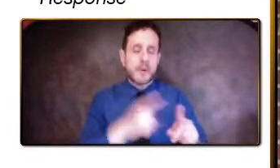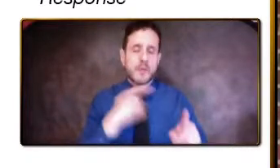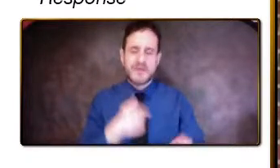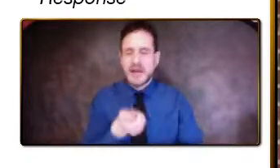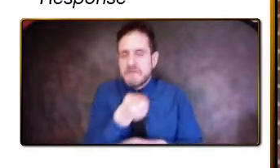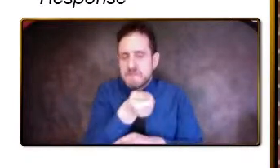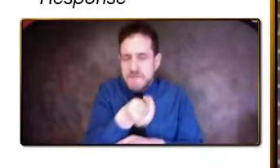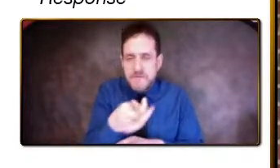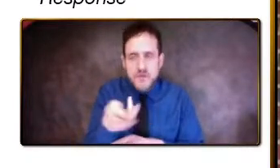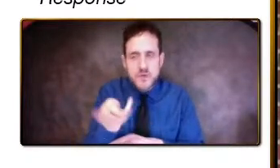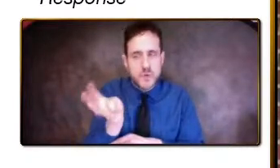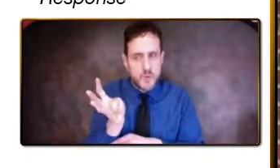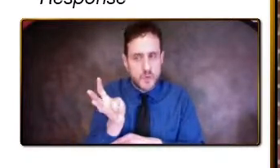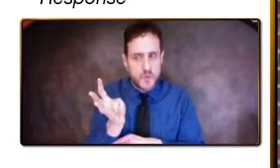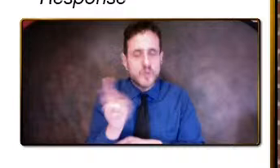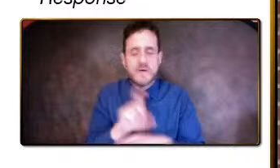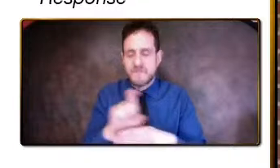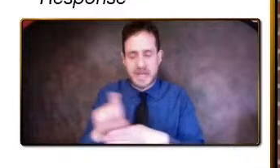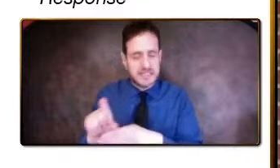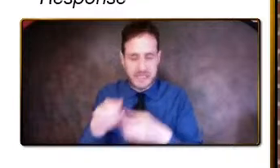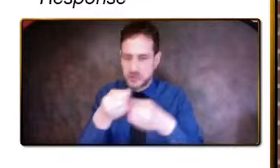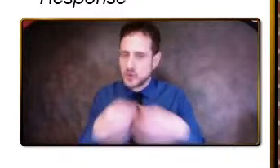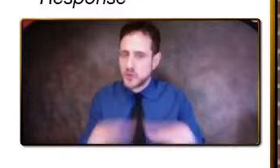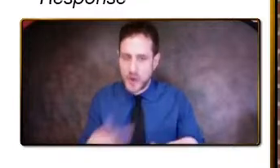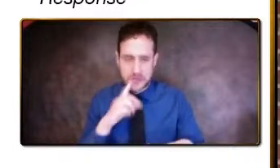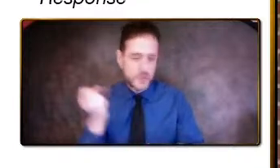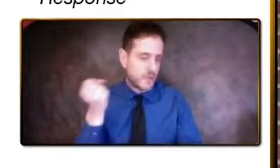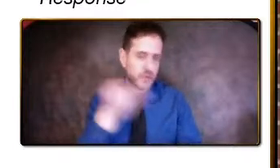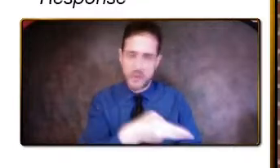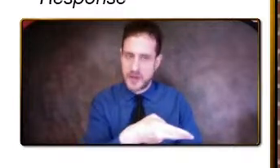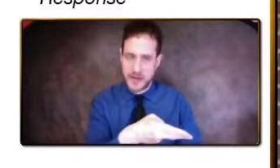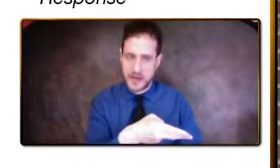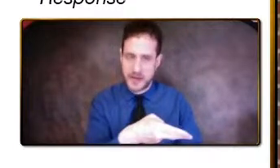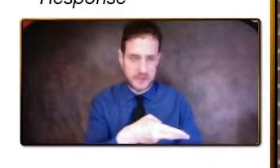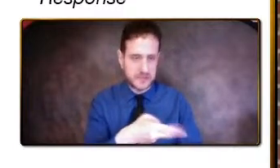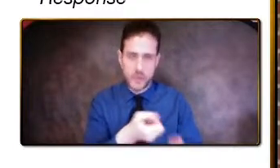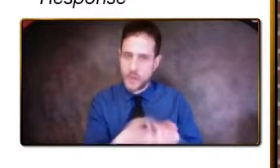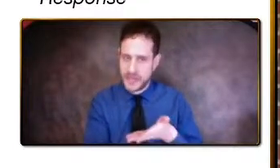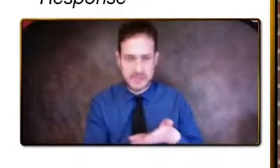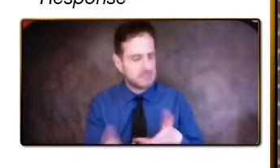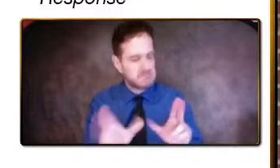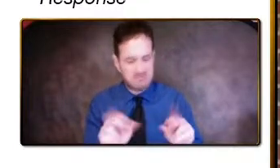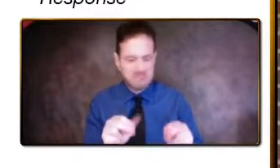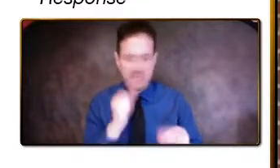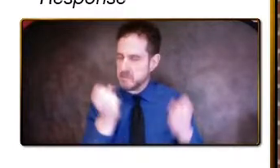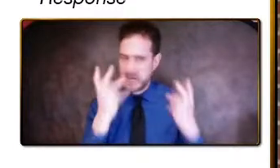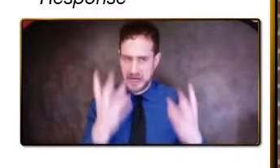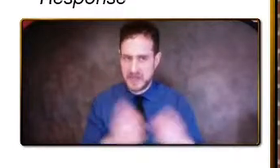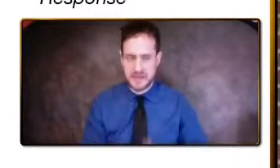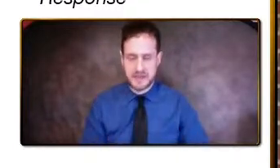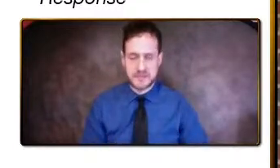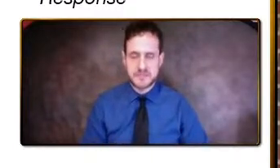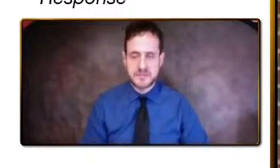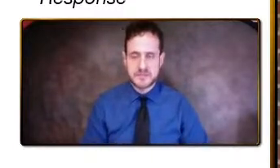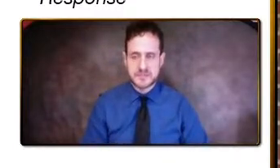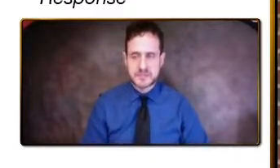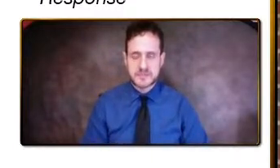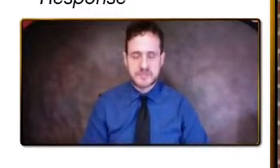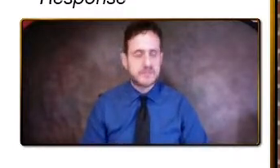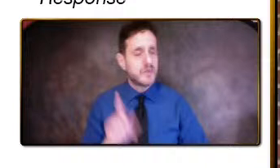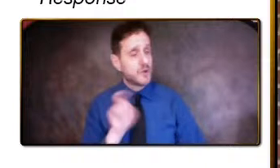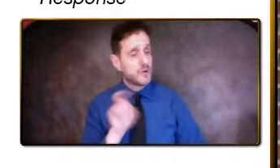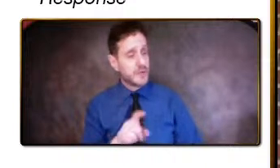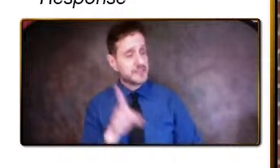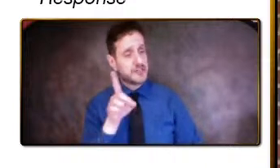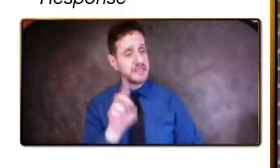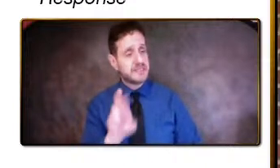of reported loss or wastage of vaccine. Dr. Ezike, some people are asking